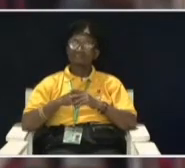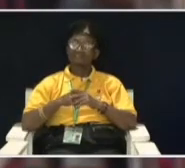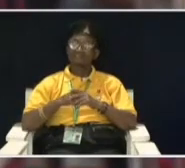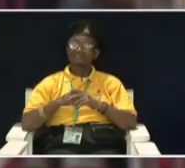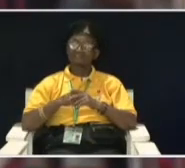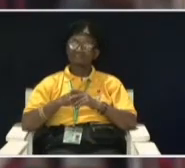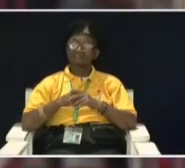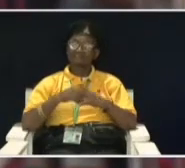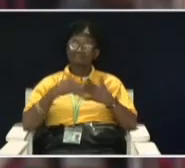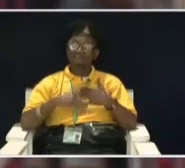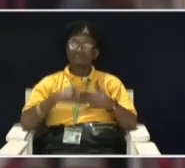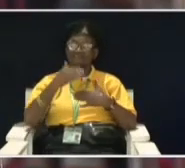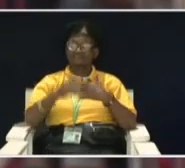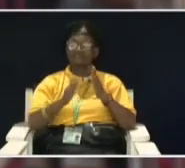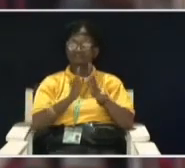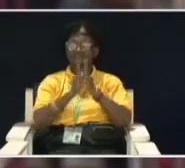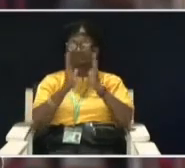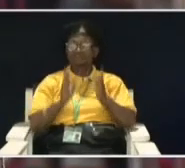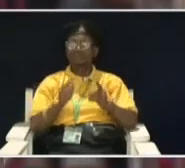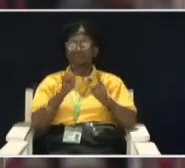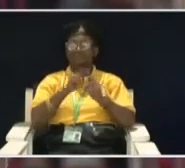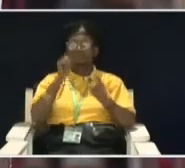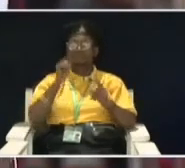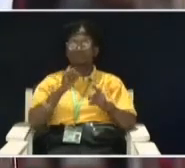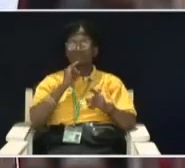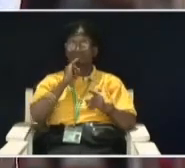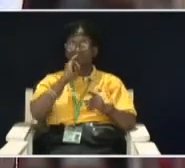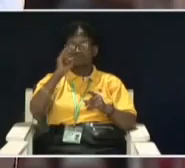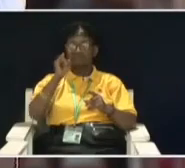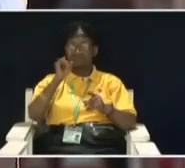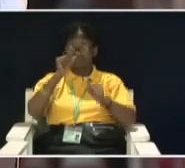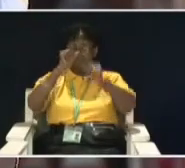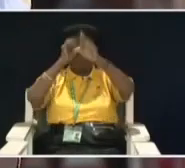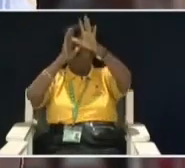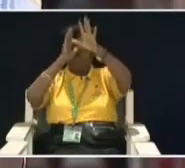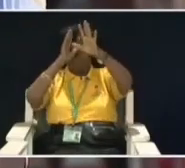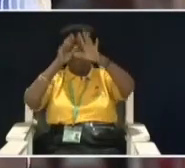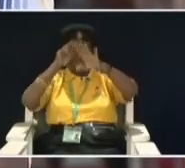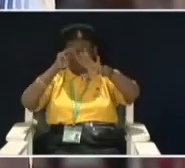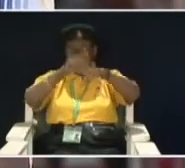The next prayer point will be, Father, send your word to me.